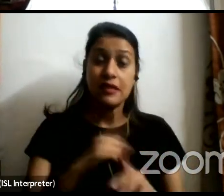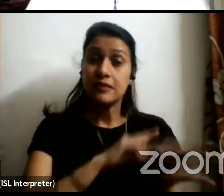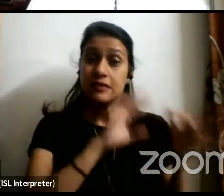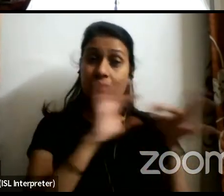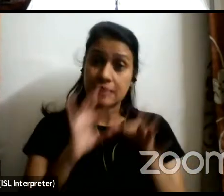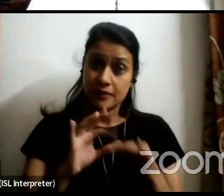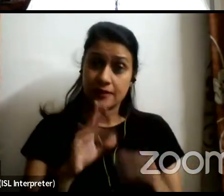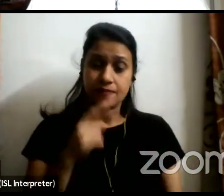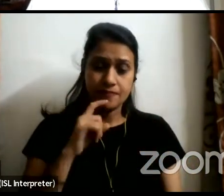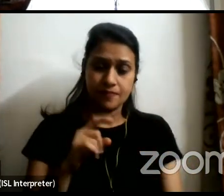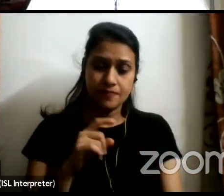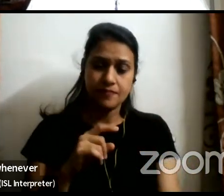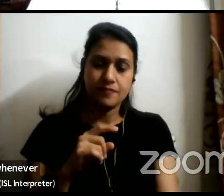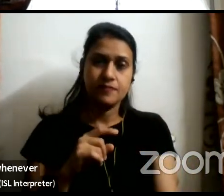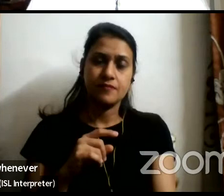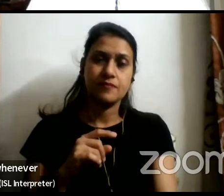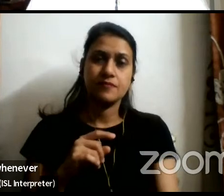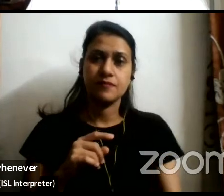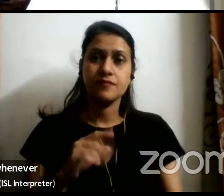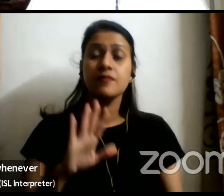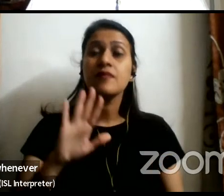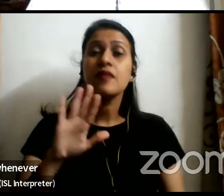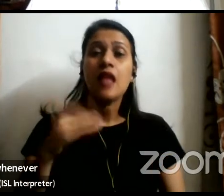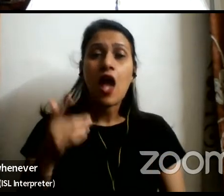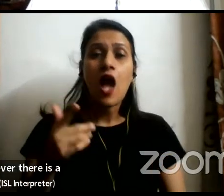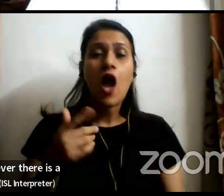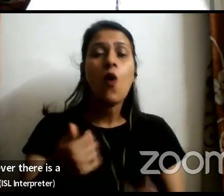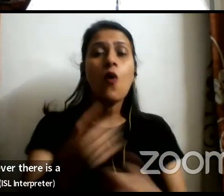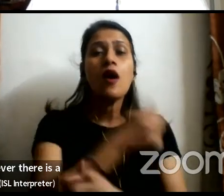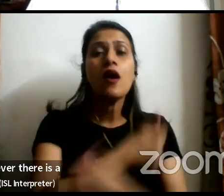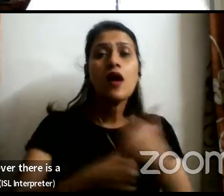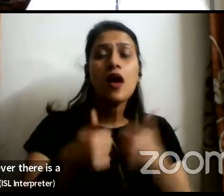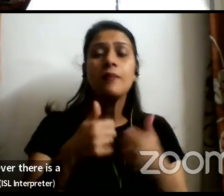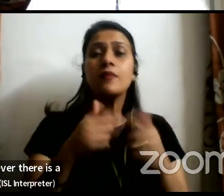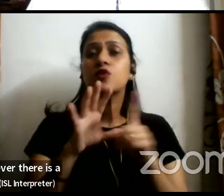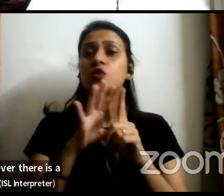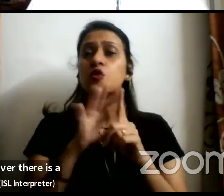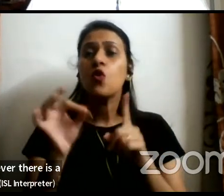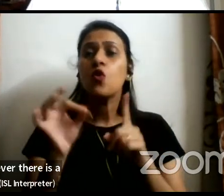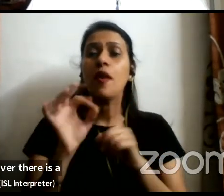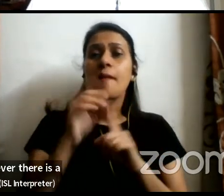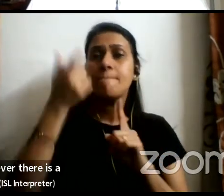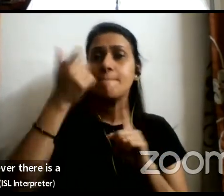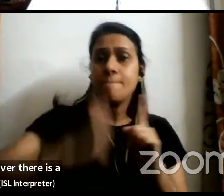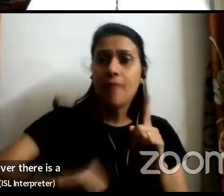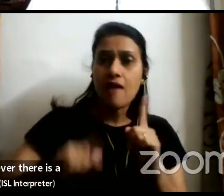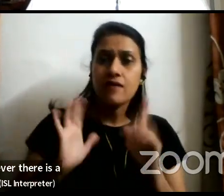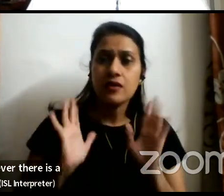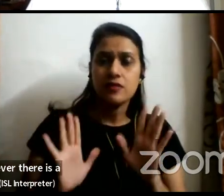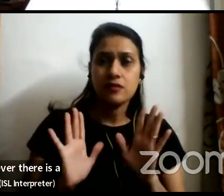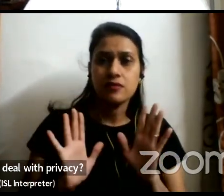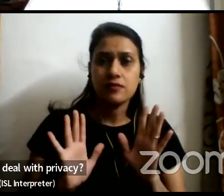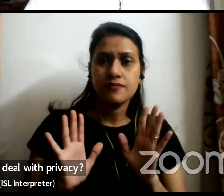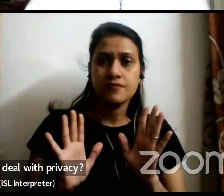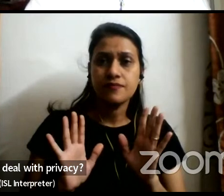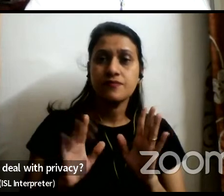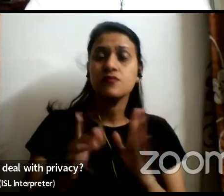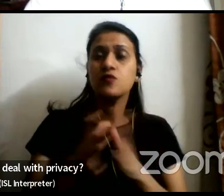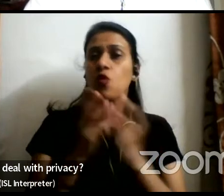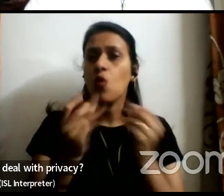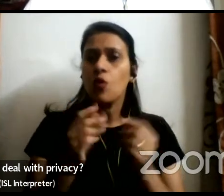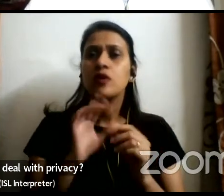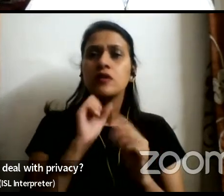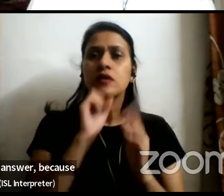there is a question on how should competition law deal with privacy, I don't seem to ever have a straight answer, because I do believe that